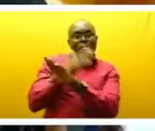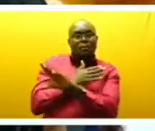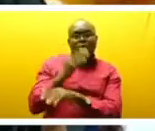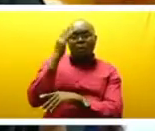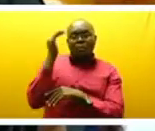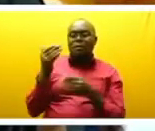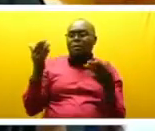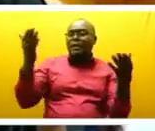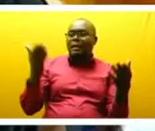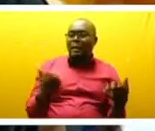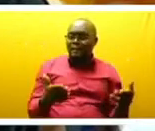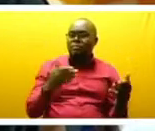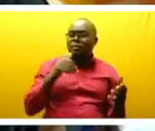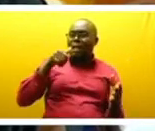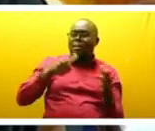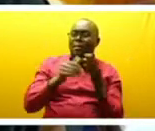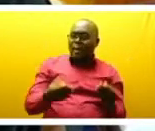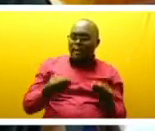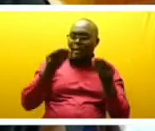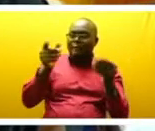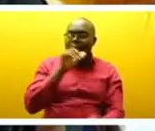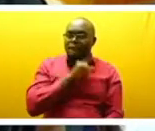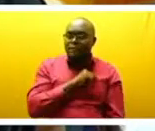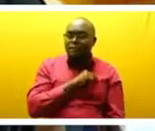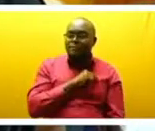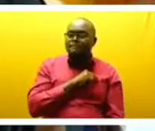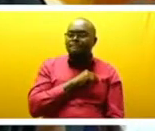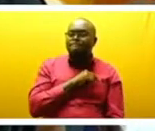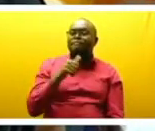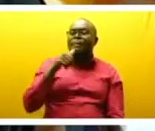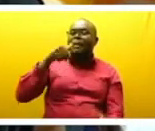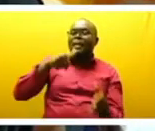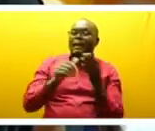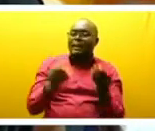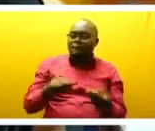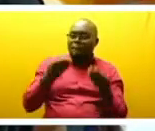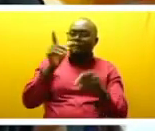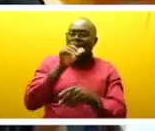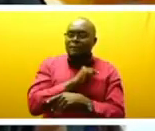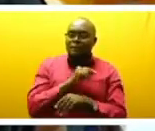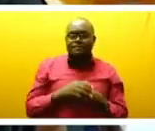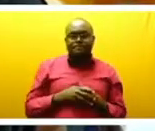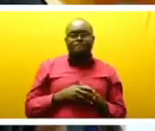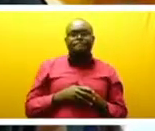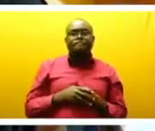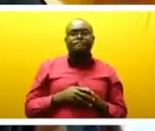invitations had been sent out and the letter had been sent out.